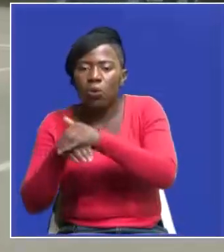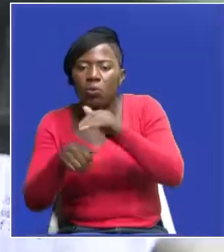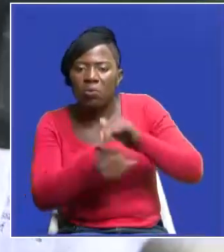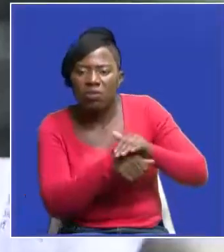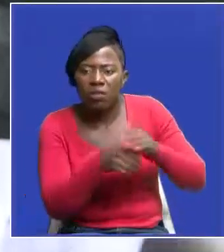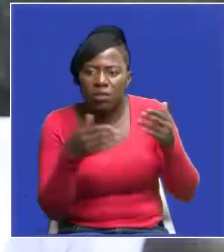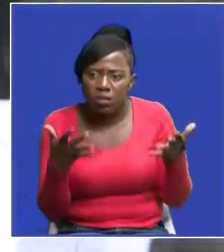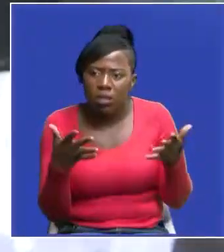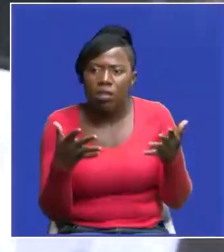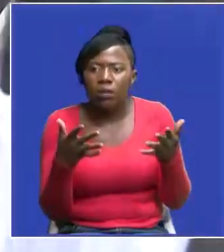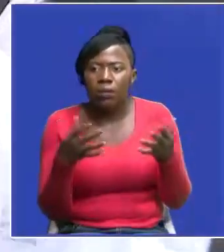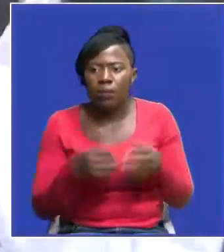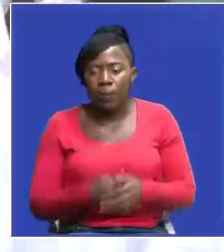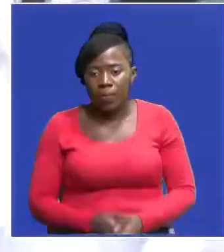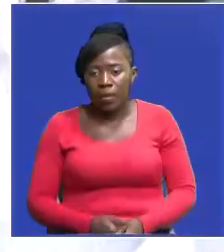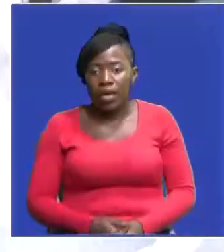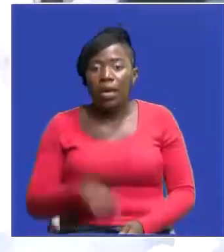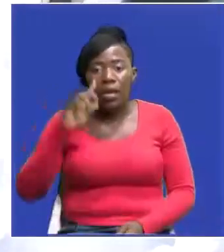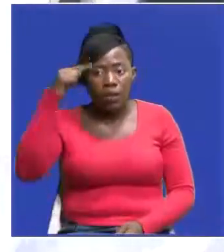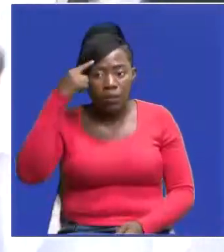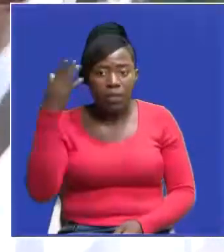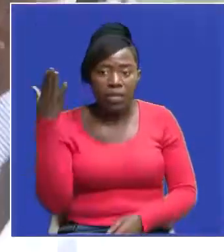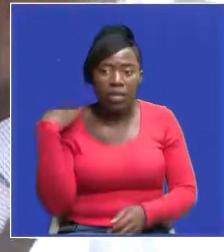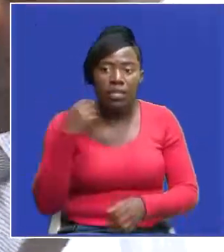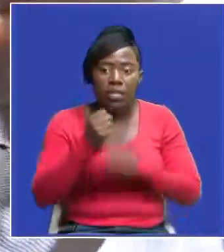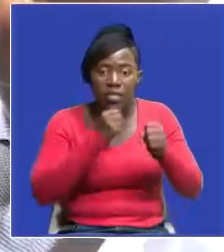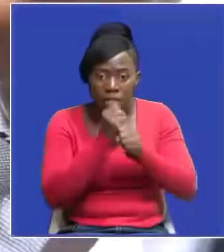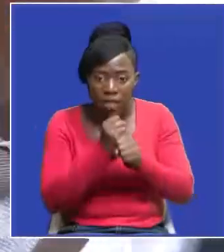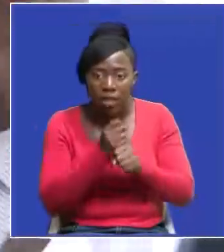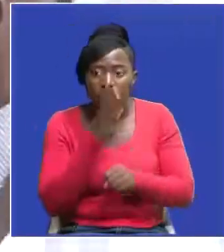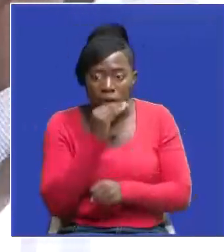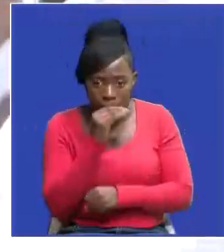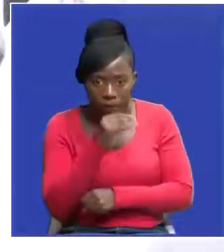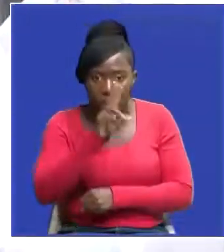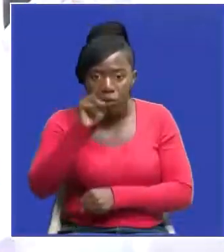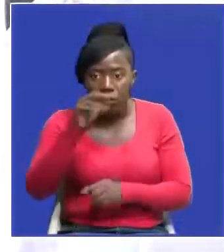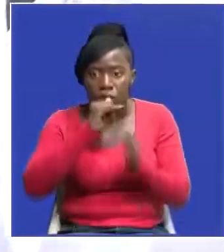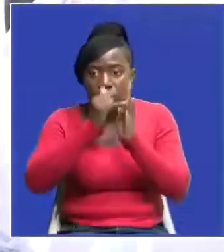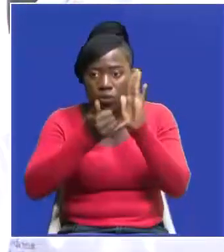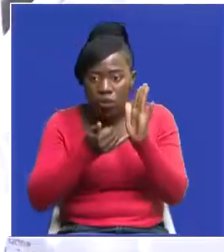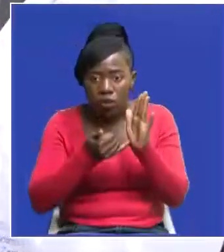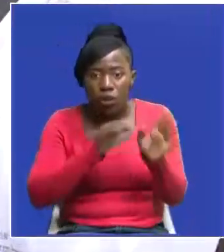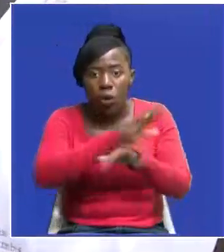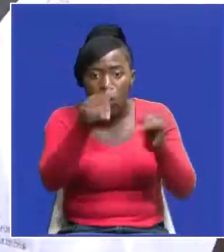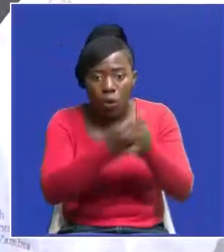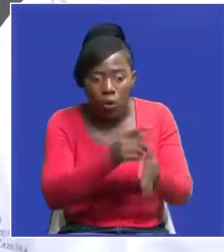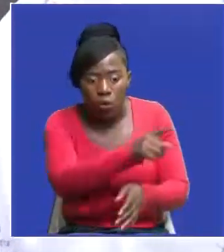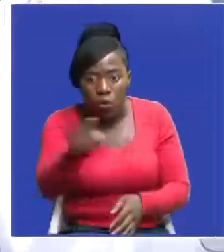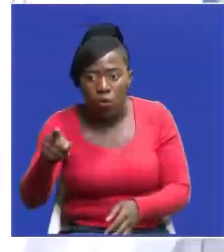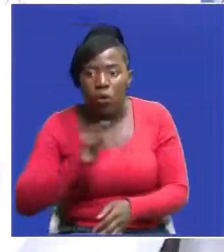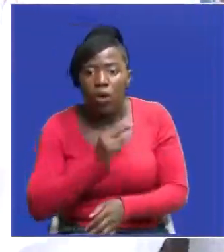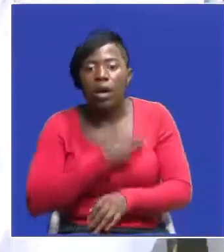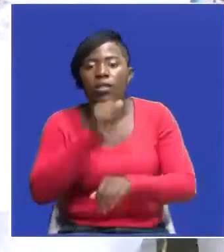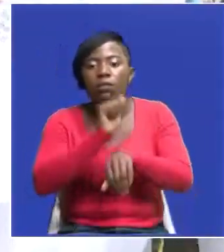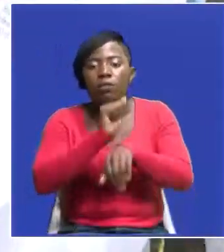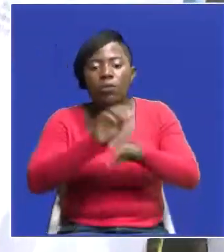Last year, we were assured by the government to say, come 2022 January, all of you are going to be